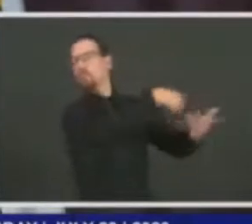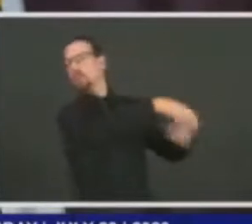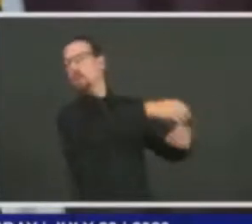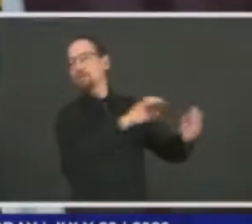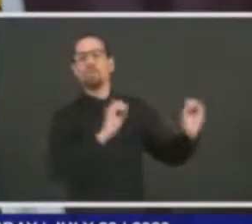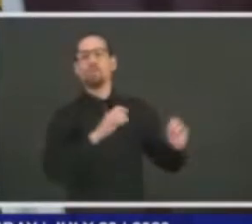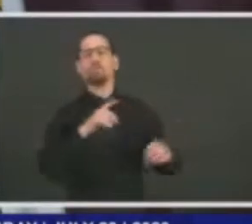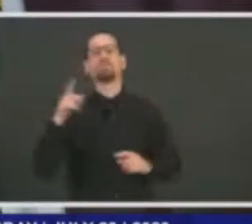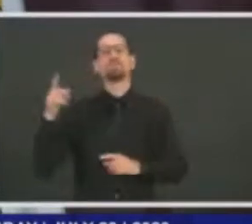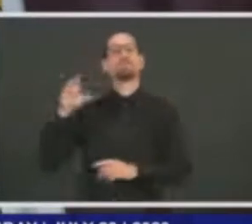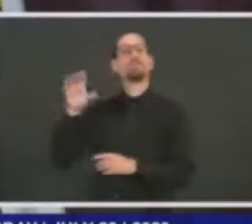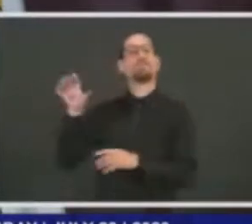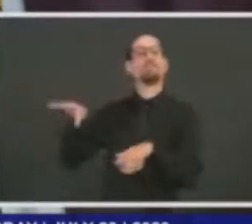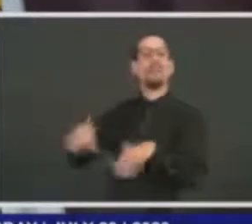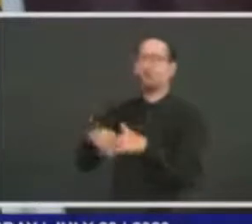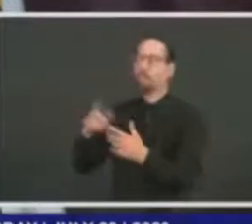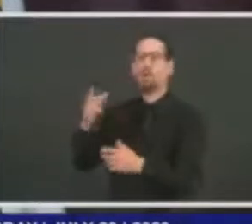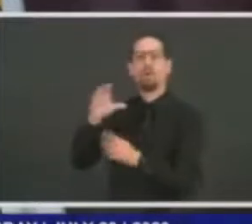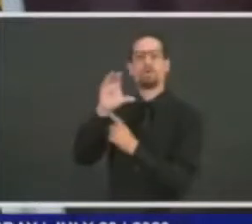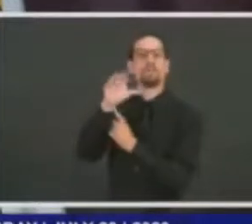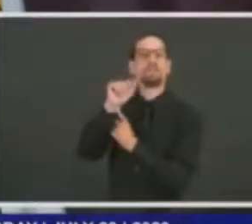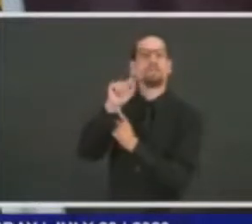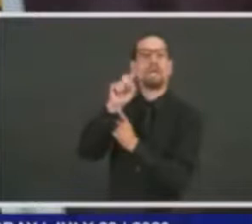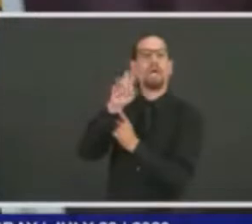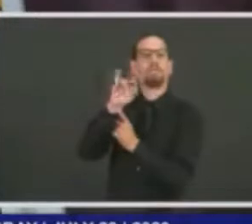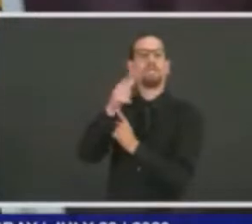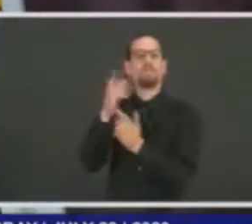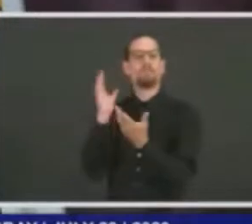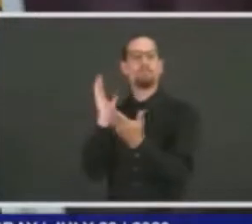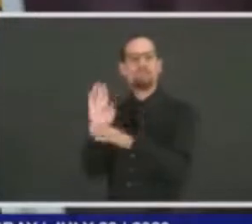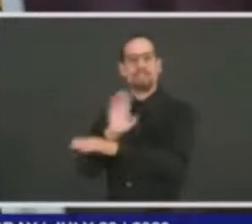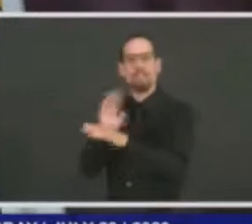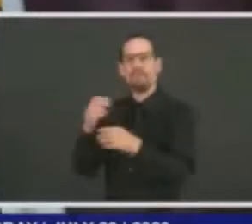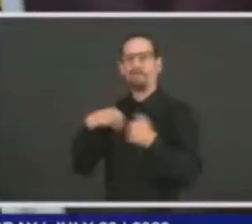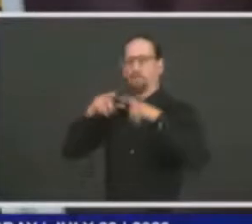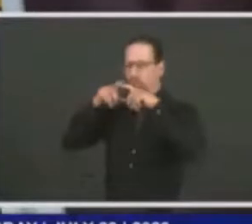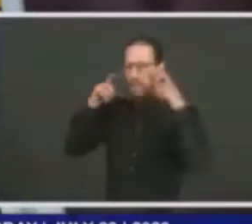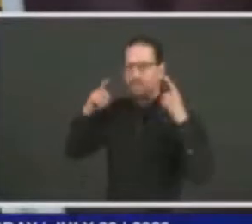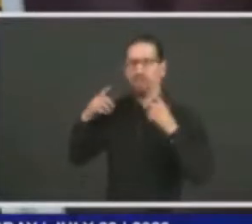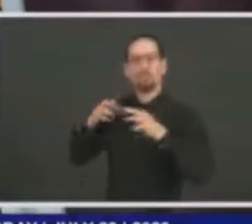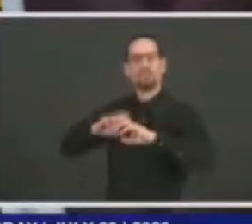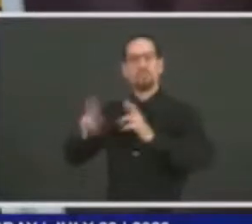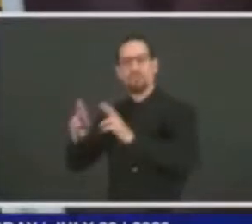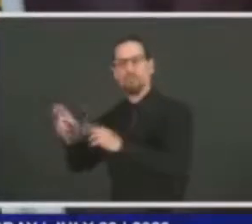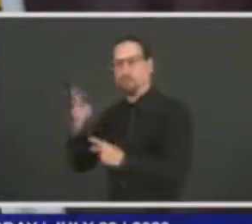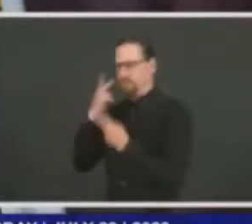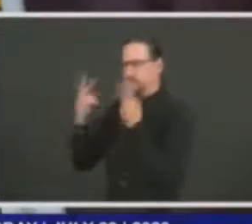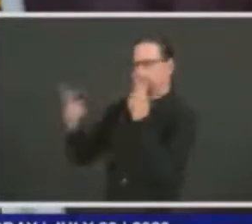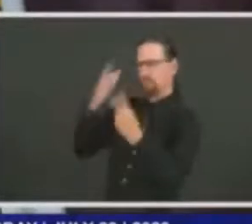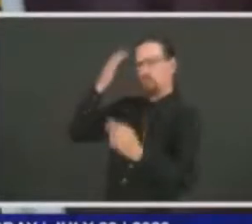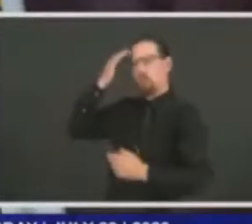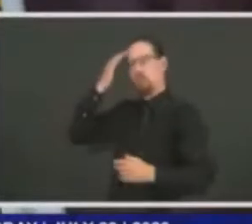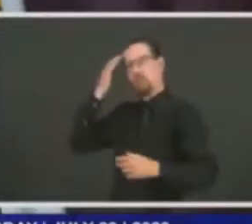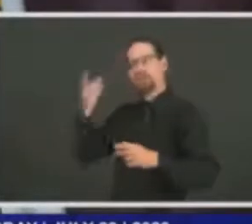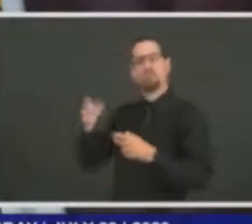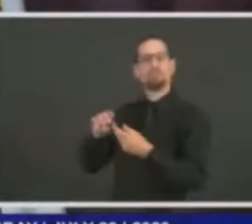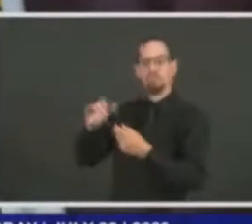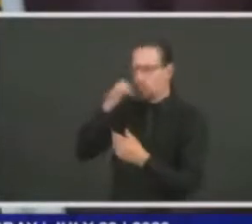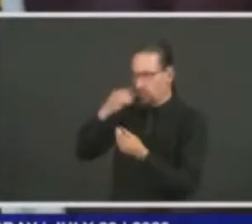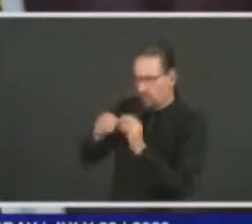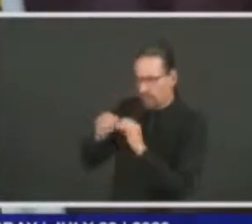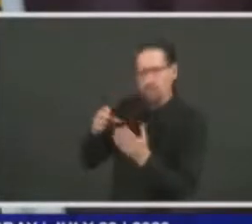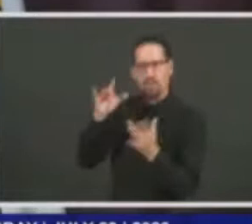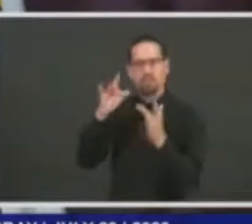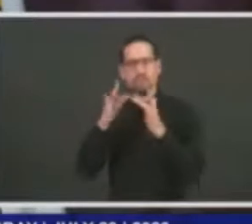guests to wear masks. They're encouraging social distancing. They have the names and phone numbers of everyone there. So when we do contact tracing, we can be very